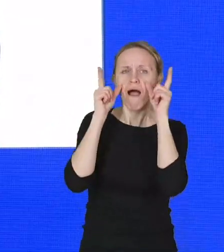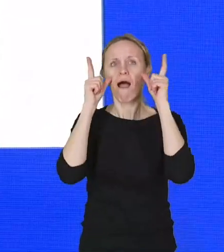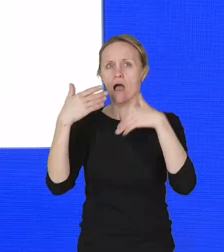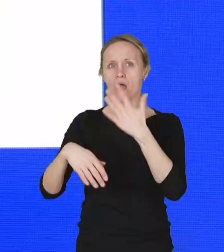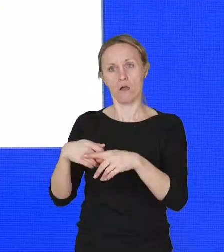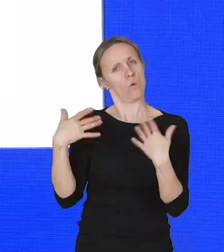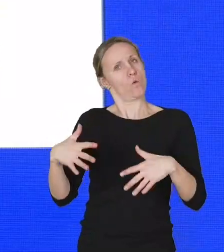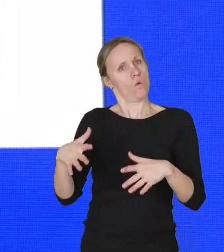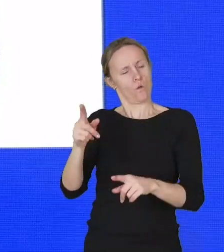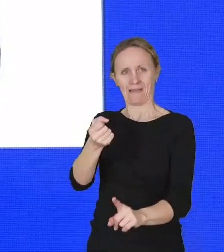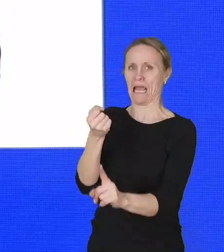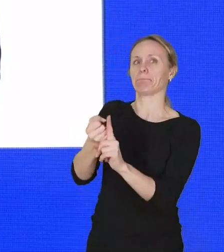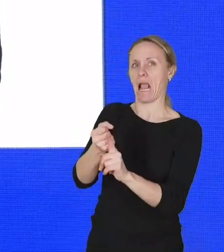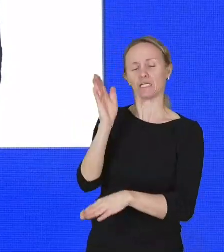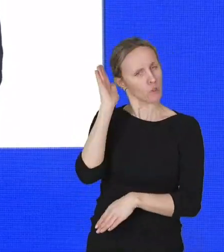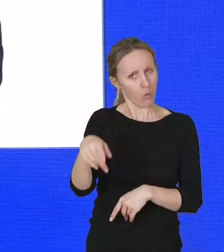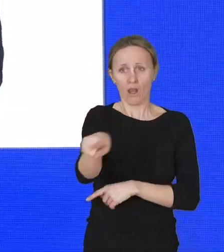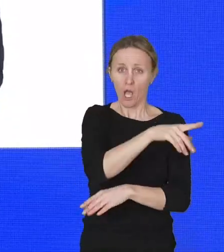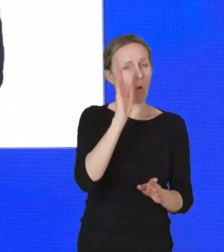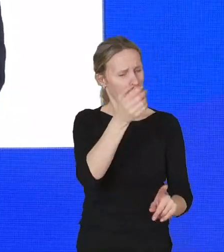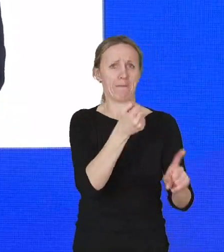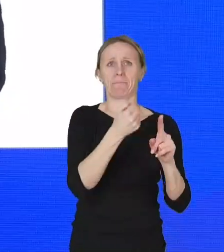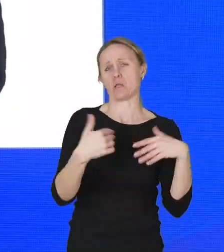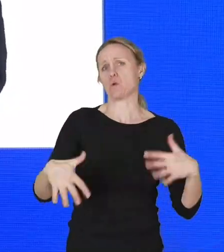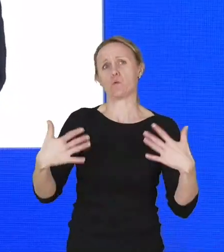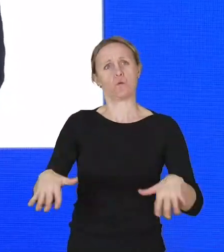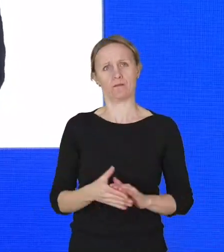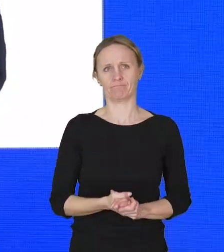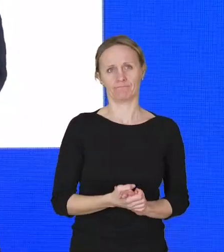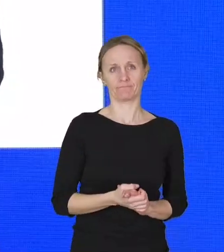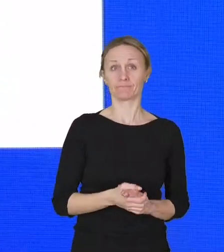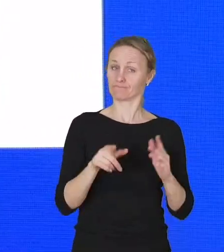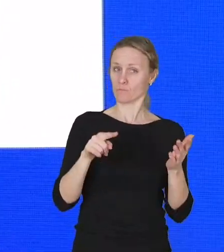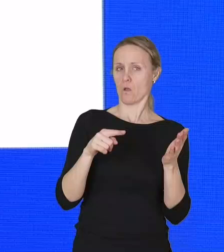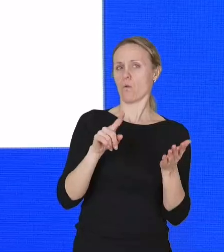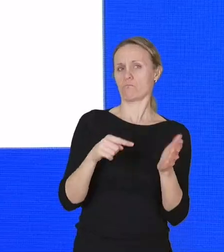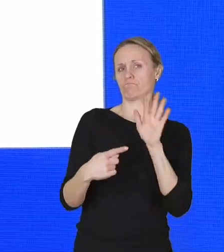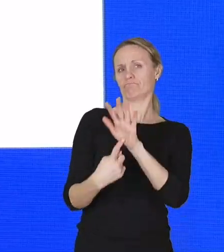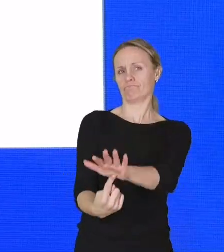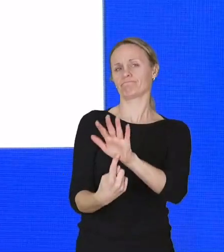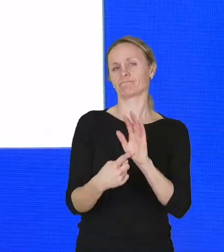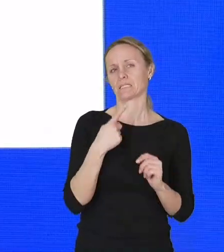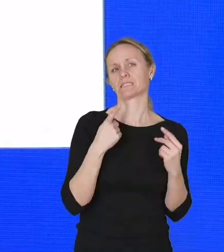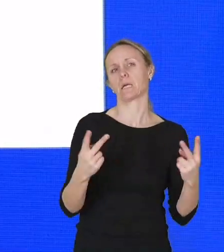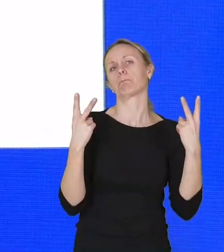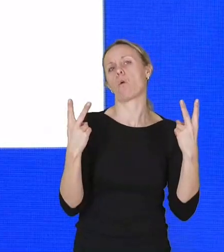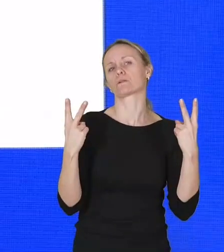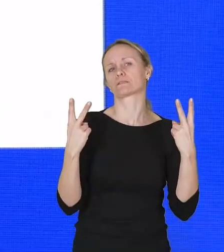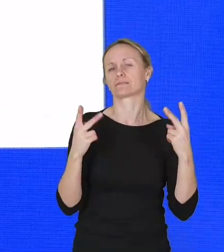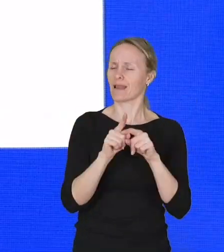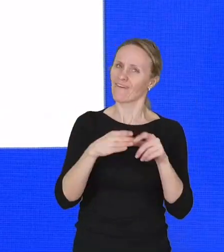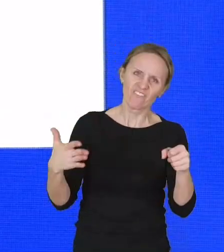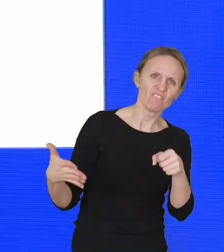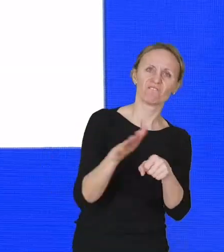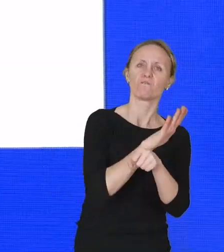tapping on our potentials is ever more important. And this is why cohesion should be in